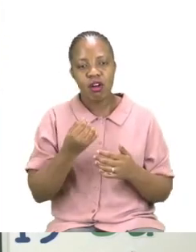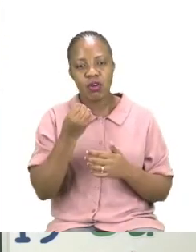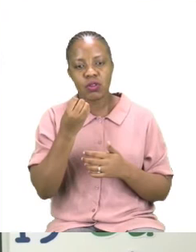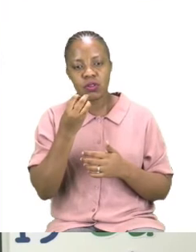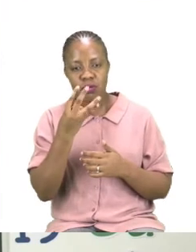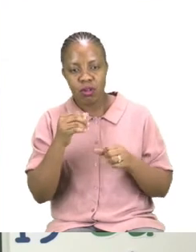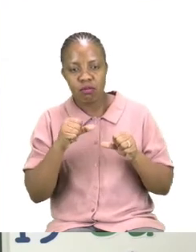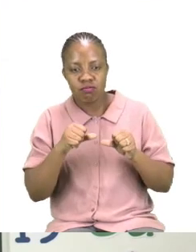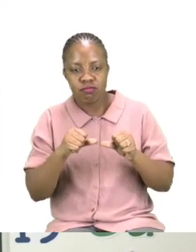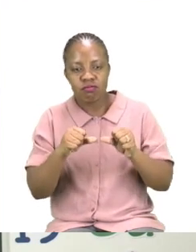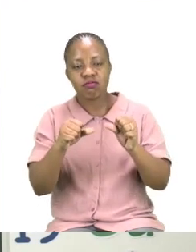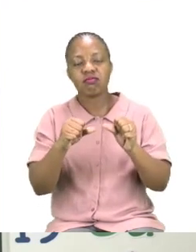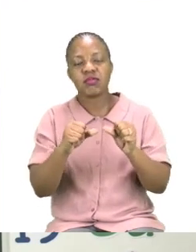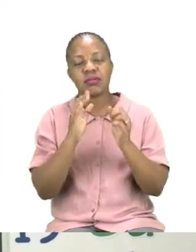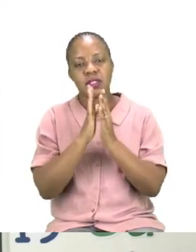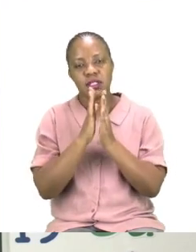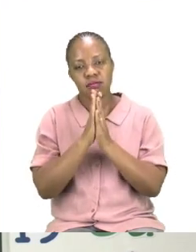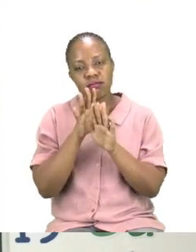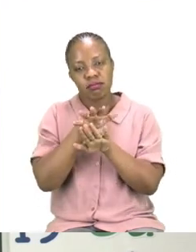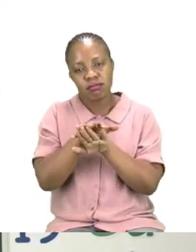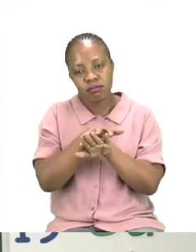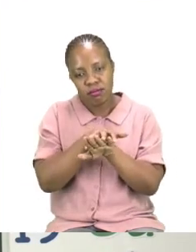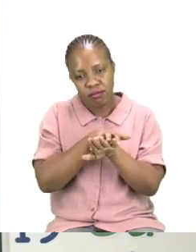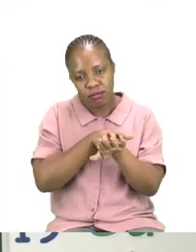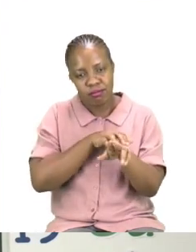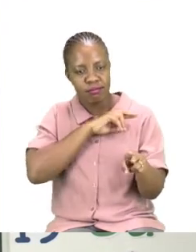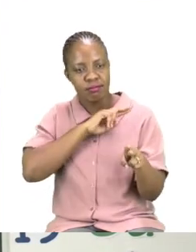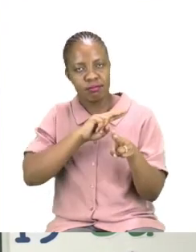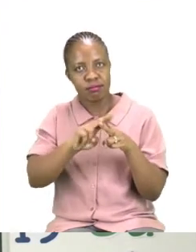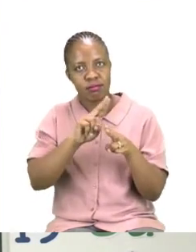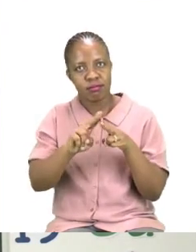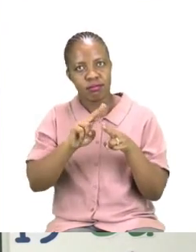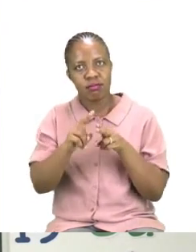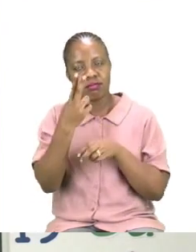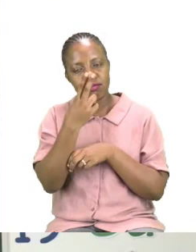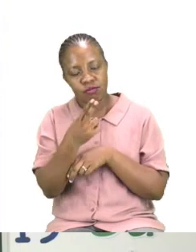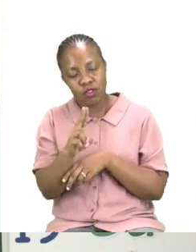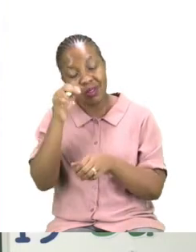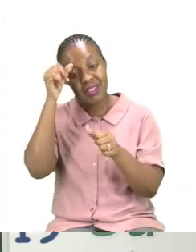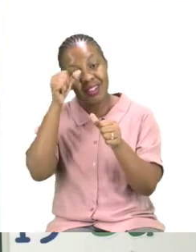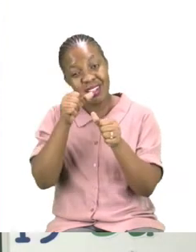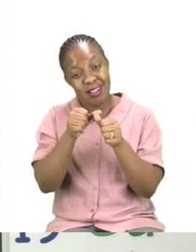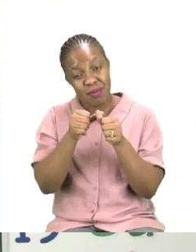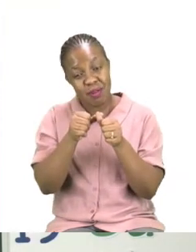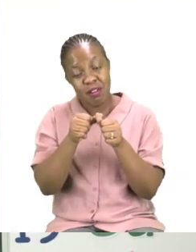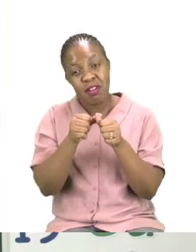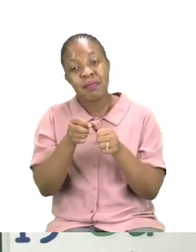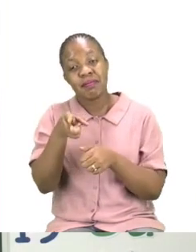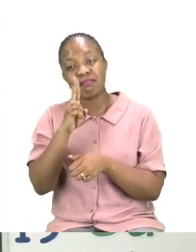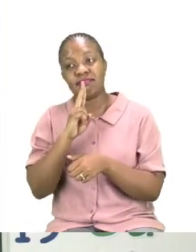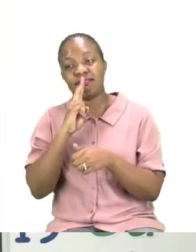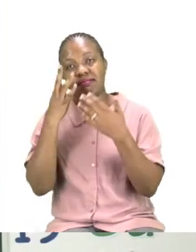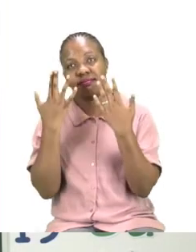your time, count, and remember we already have the answer behind the equal sign, but what we want to build